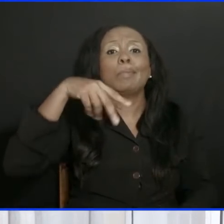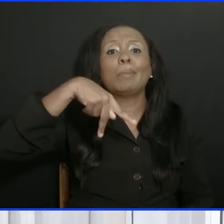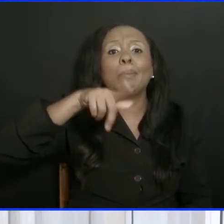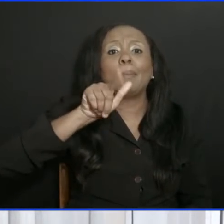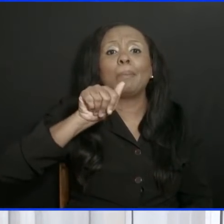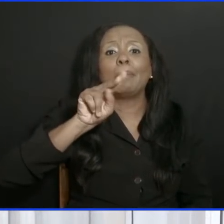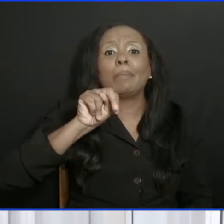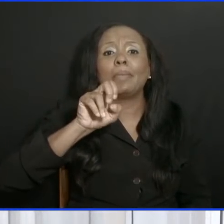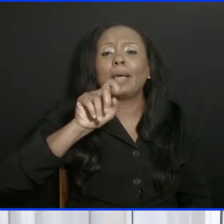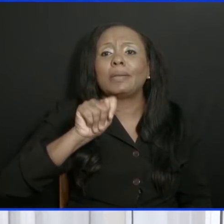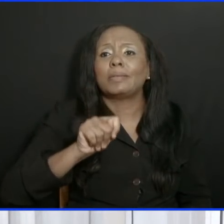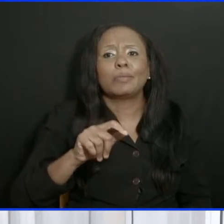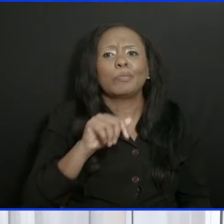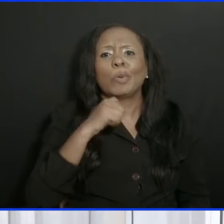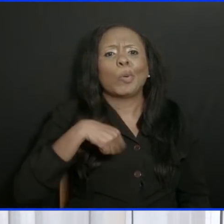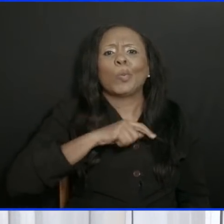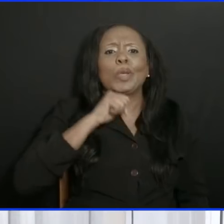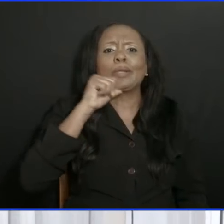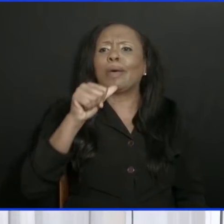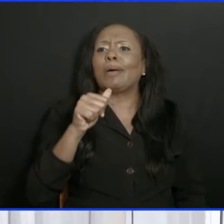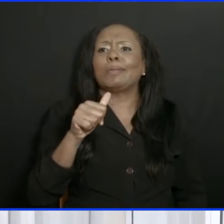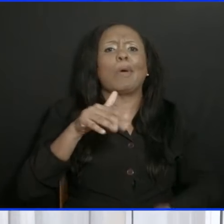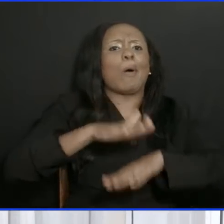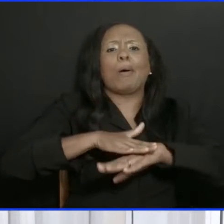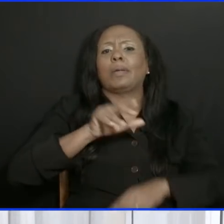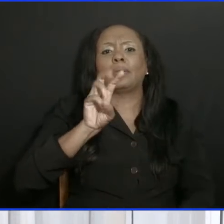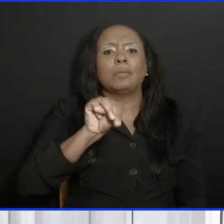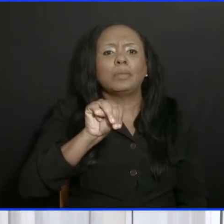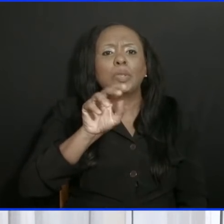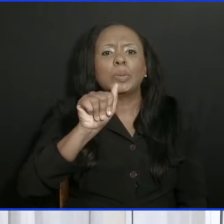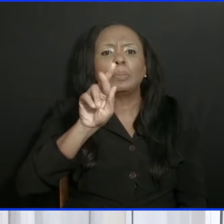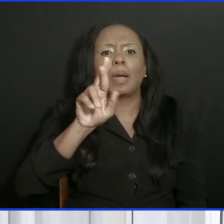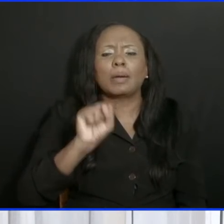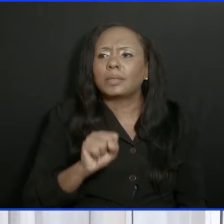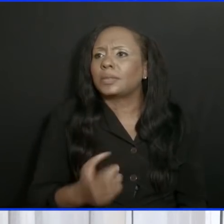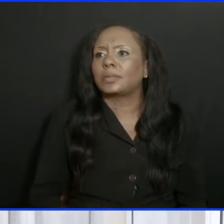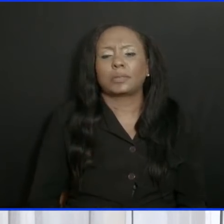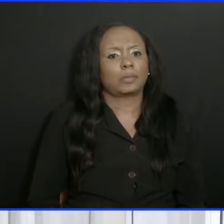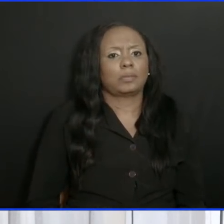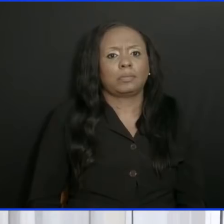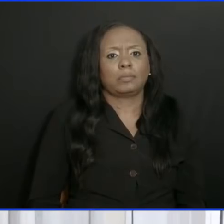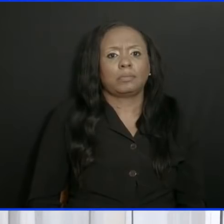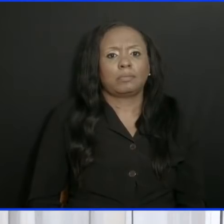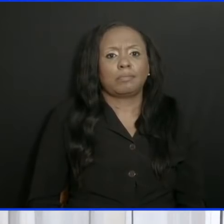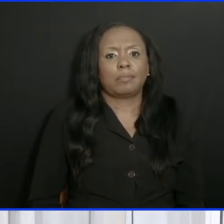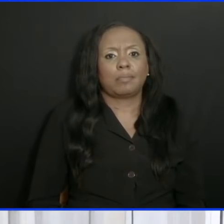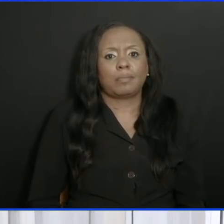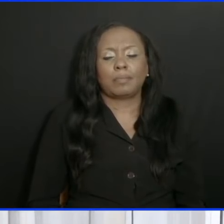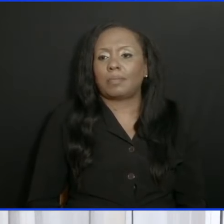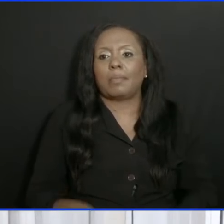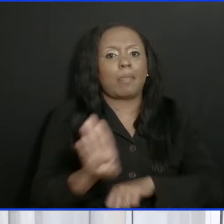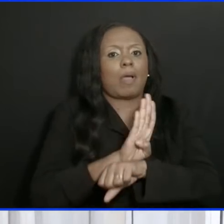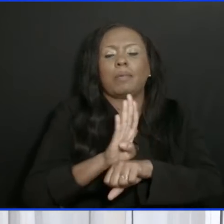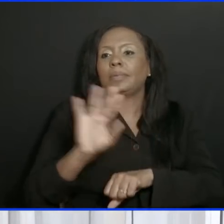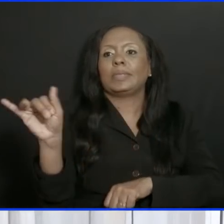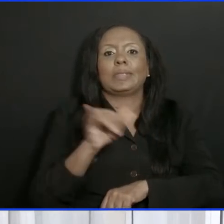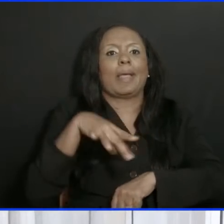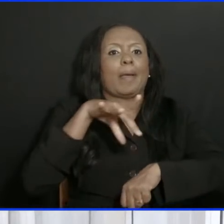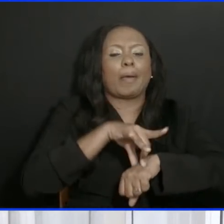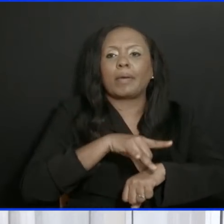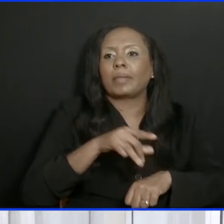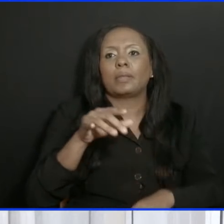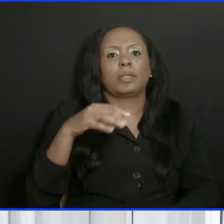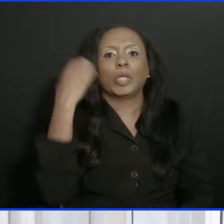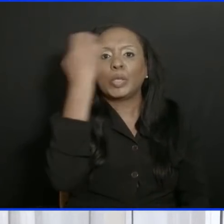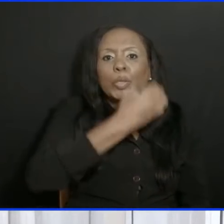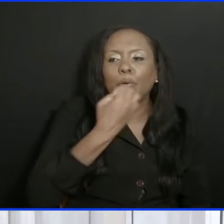of America has recorded on the 3rd of January 1 million cases per day. Barbados is on the same planet Earth as the countries from Europe